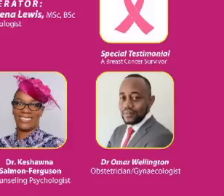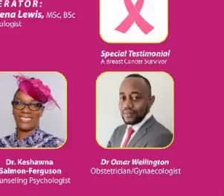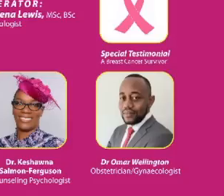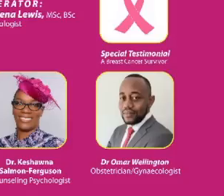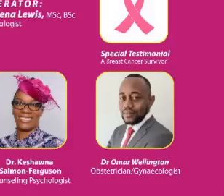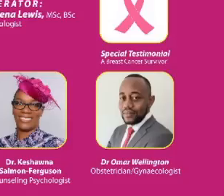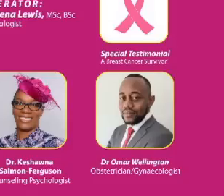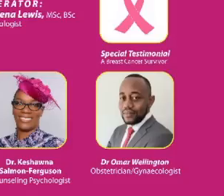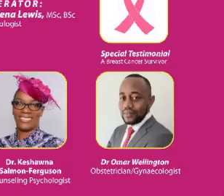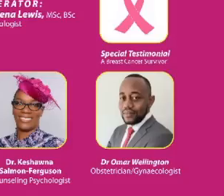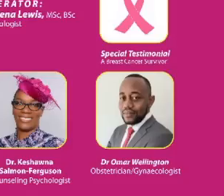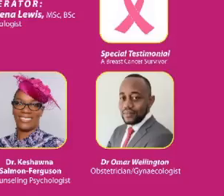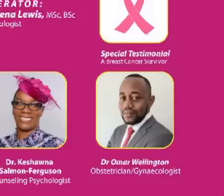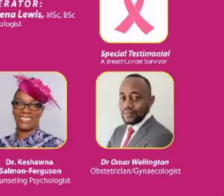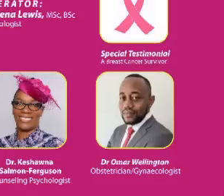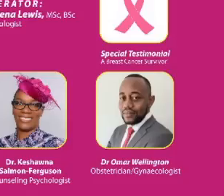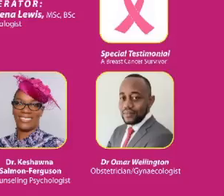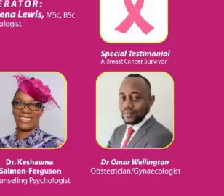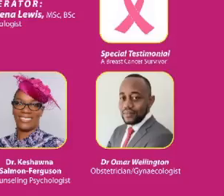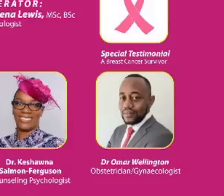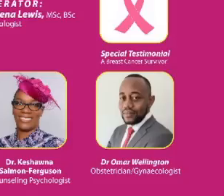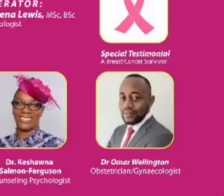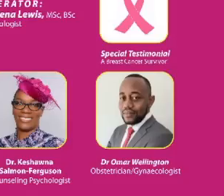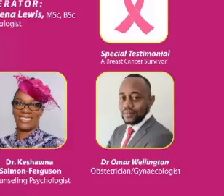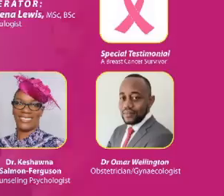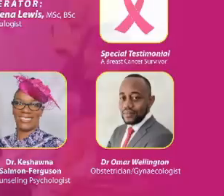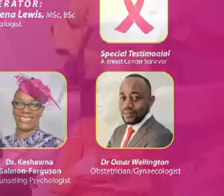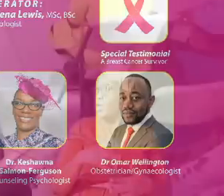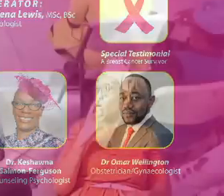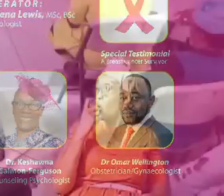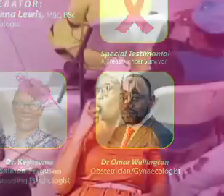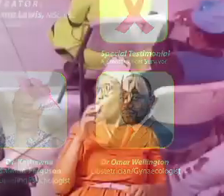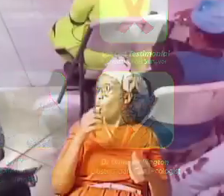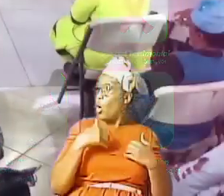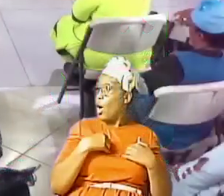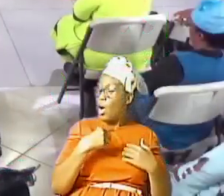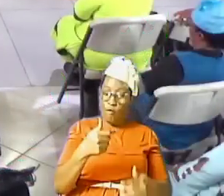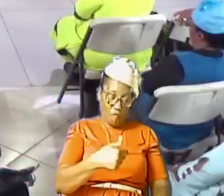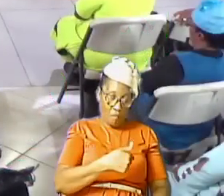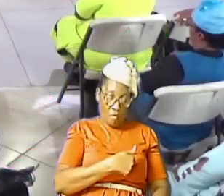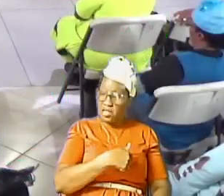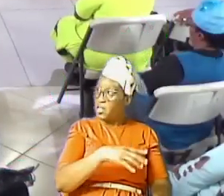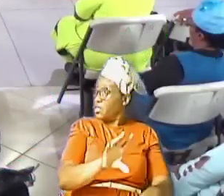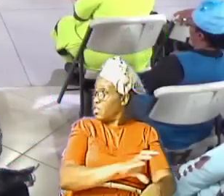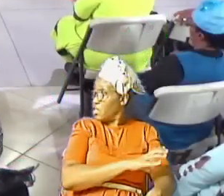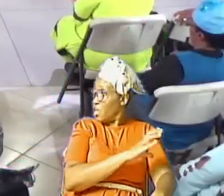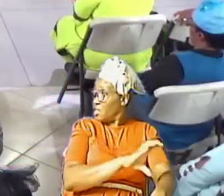so come and minister, grab a mic. And let's pray. Hallelujah. Thank you, Jesus.